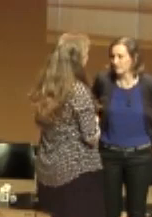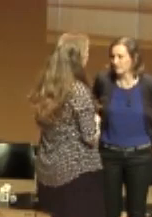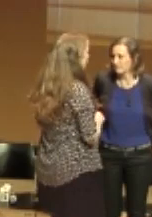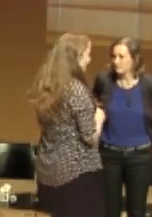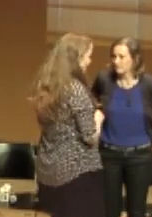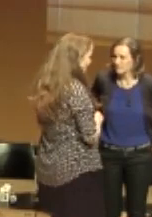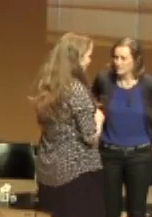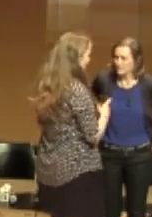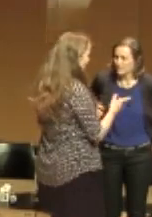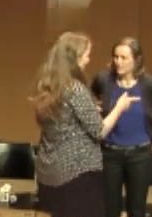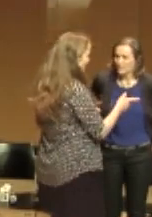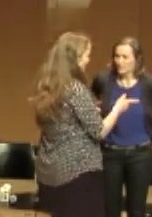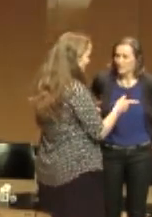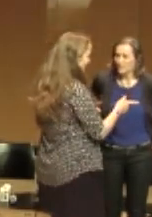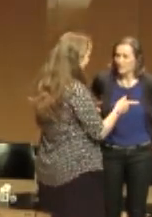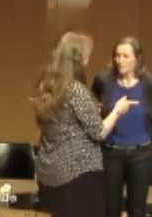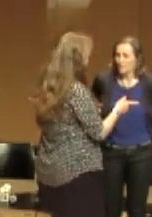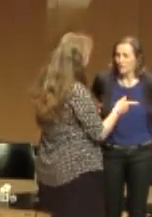what do